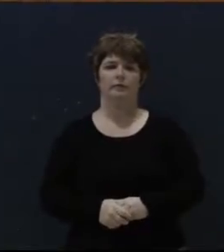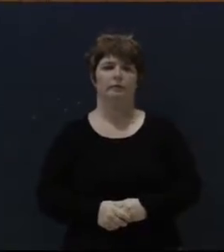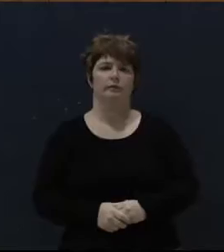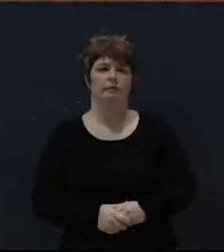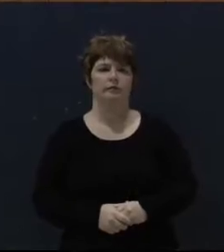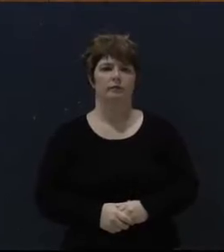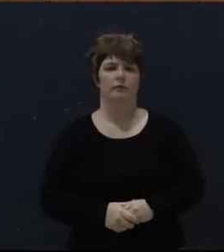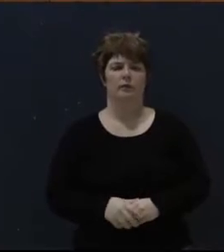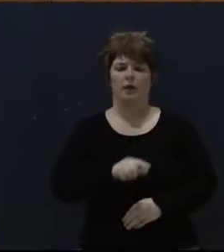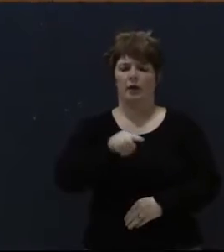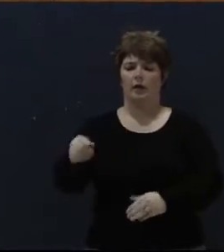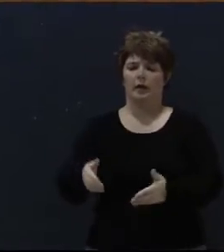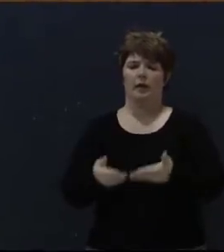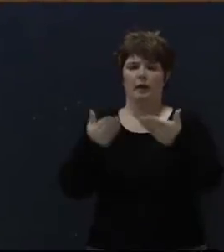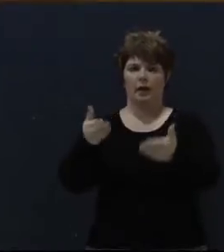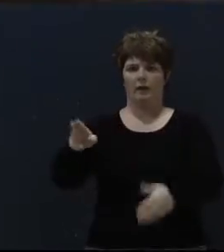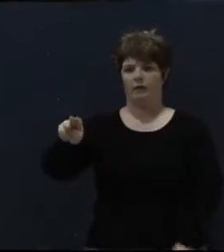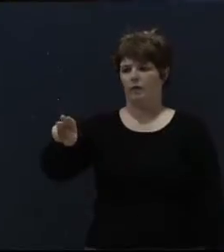they gave him manna all the time.